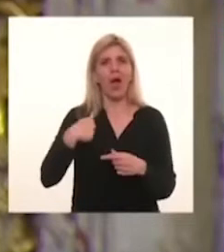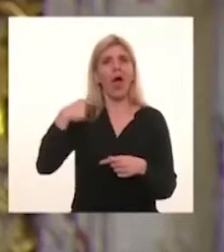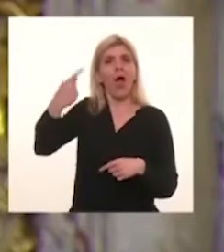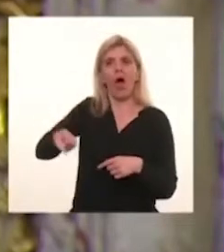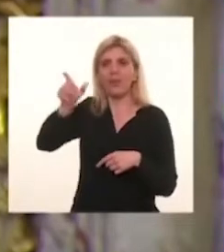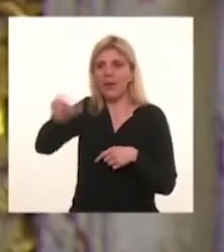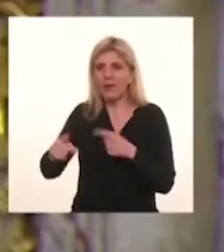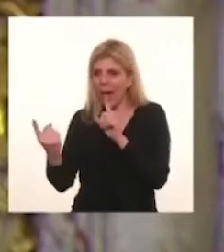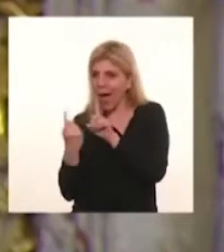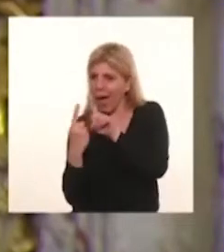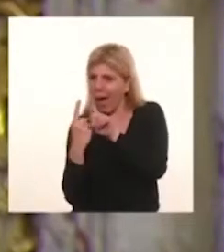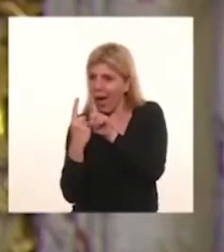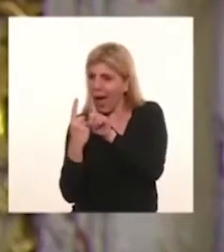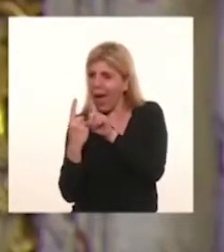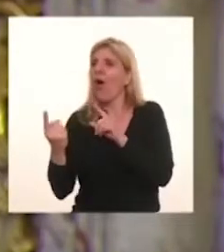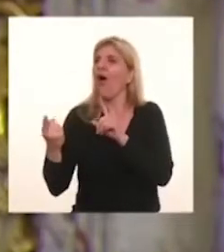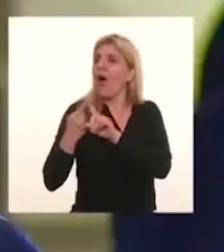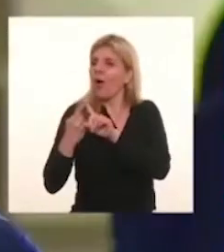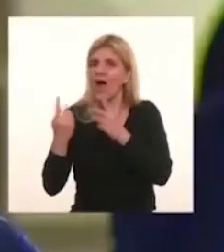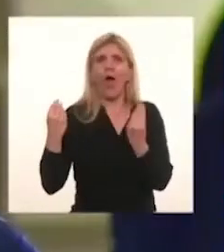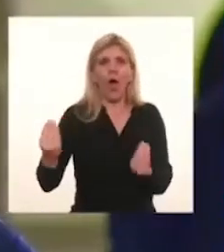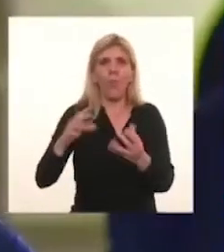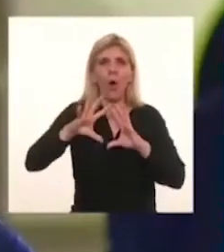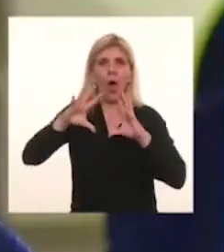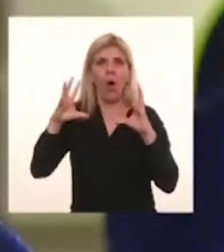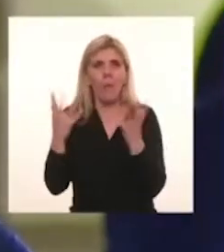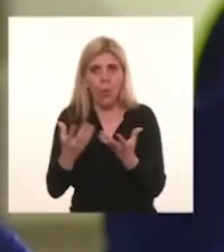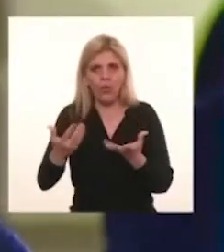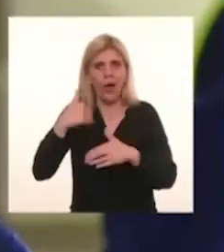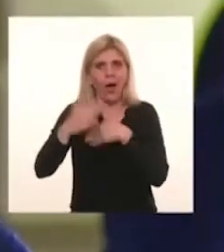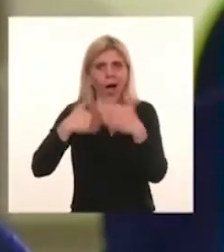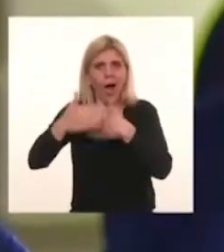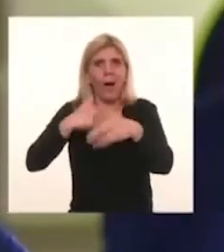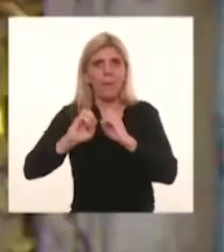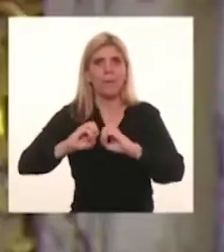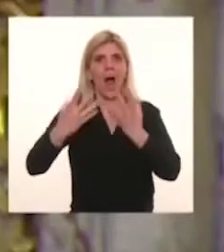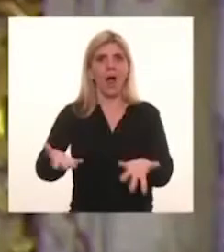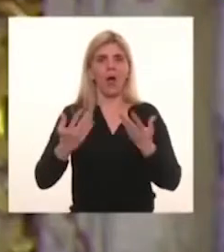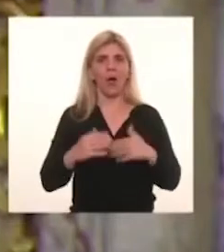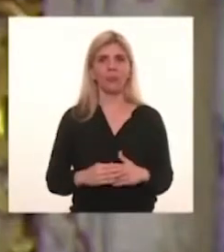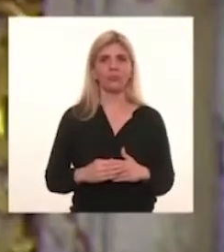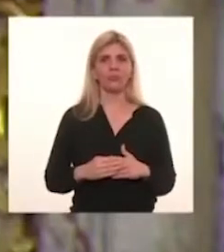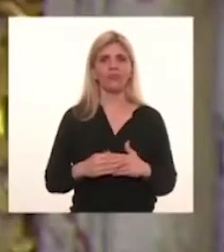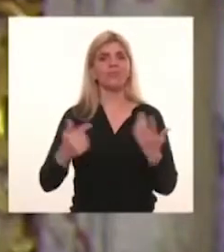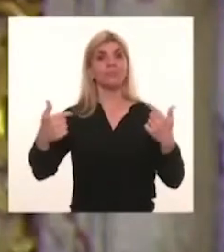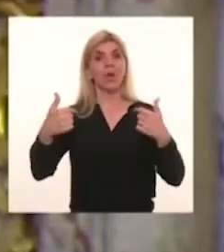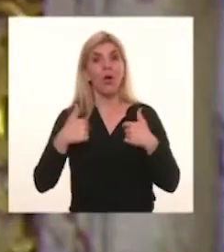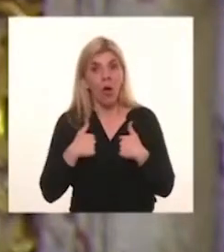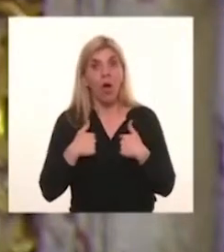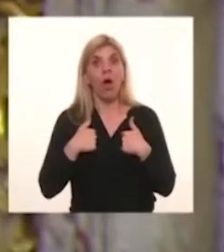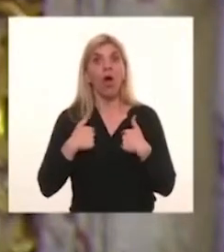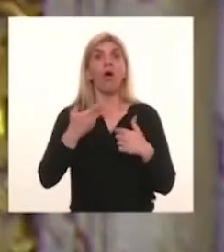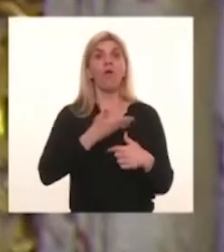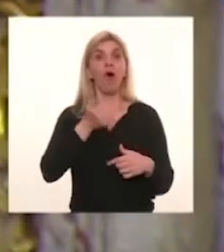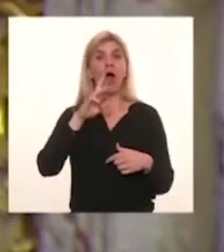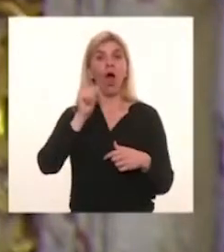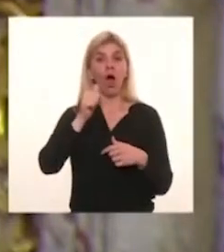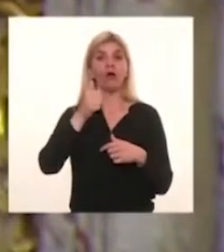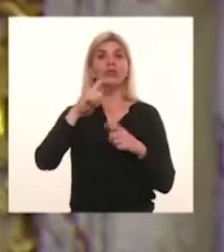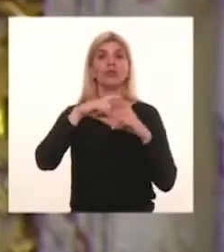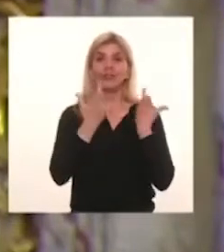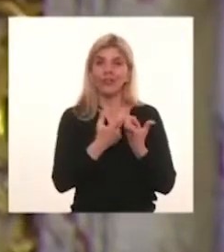in November. We want to be a partner of Argentina. We do count on